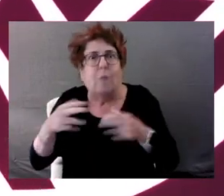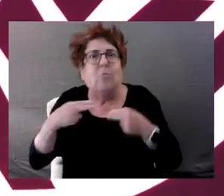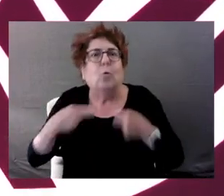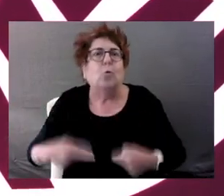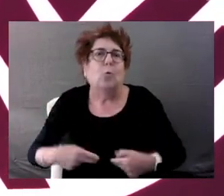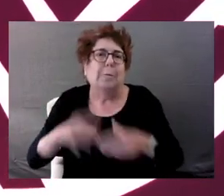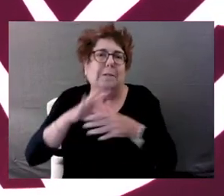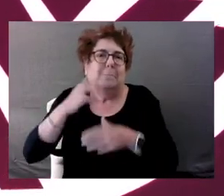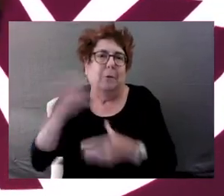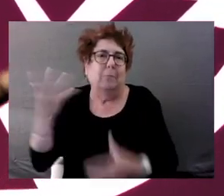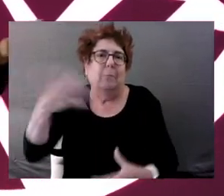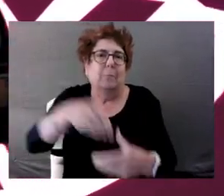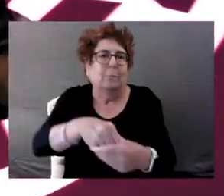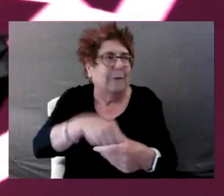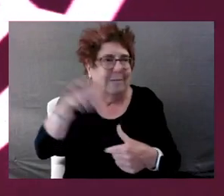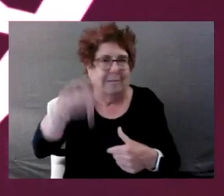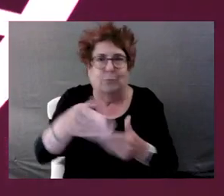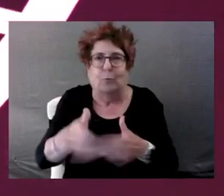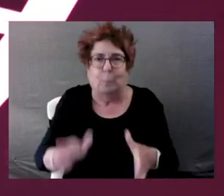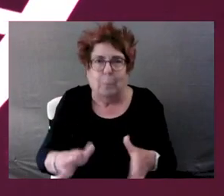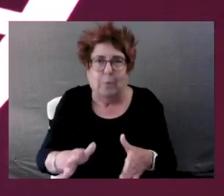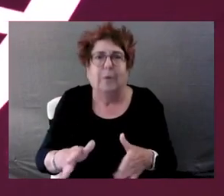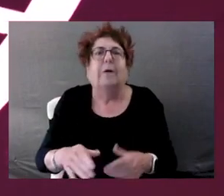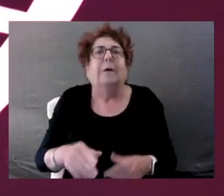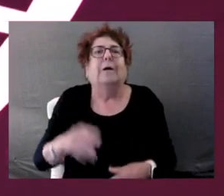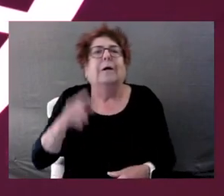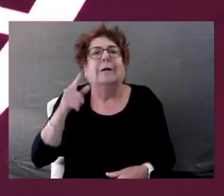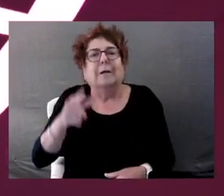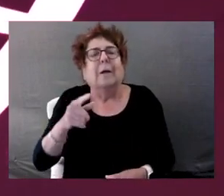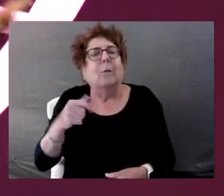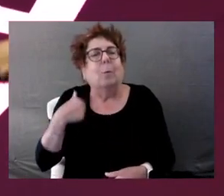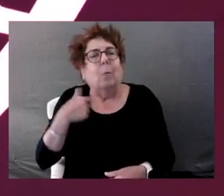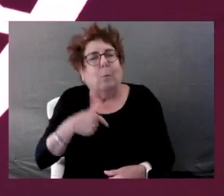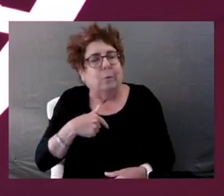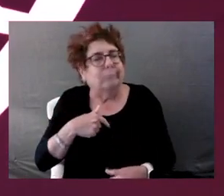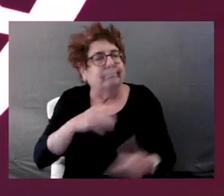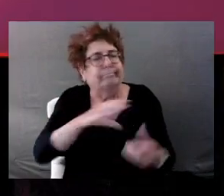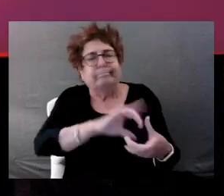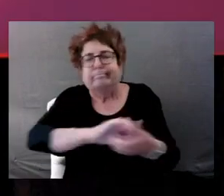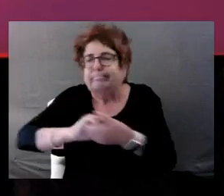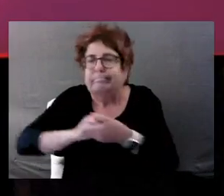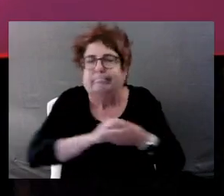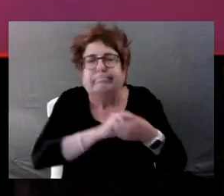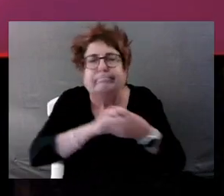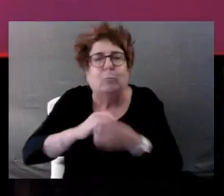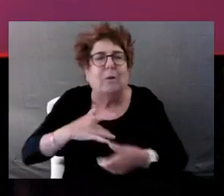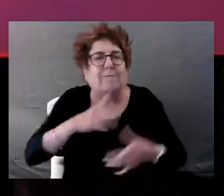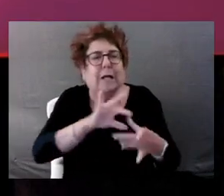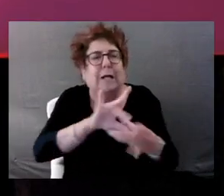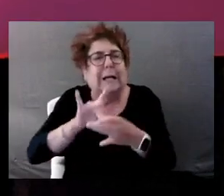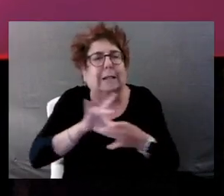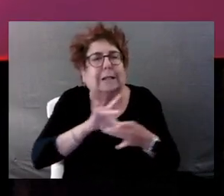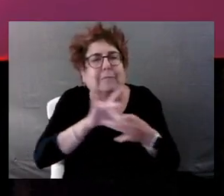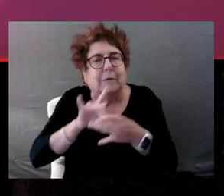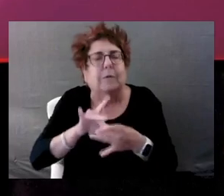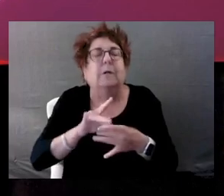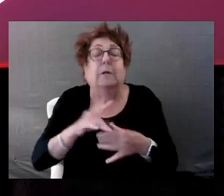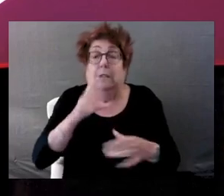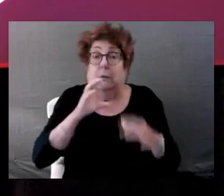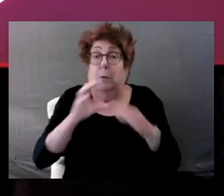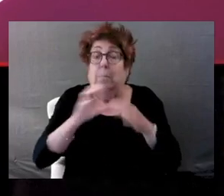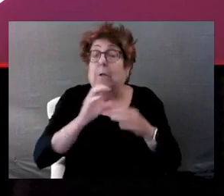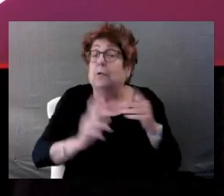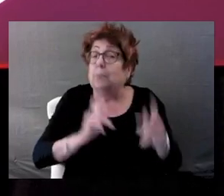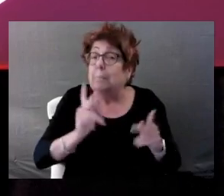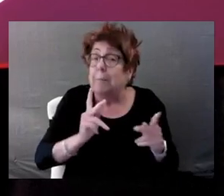bring spirit in the room and welcome, and so that we're connected and we feel this sense of connectivity. And as communications people, it's really